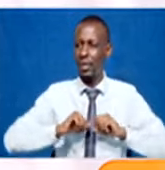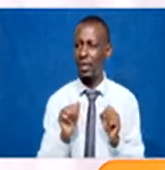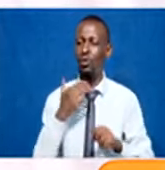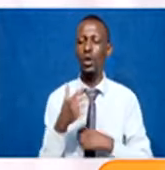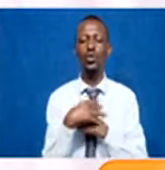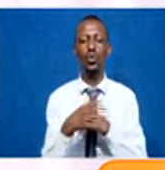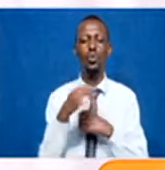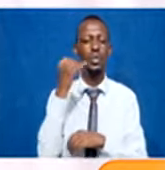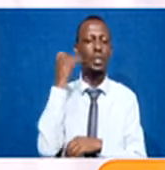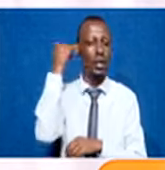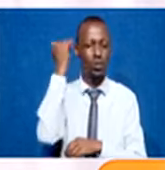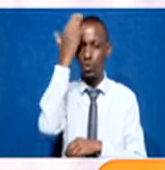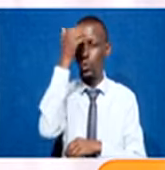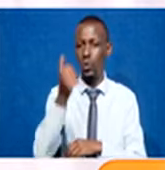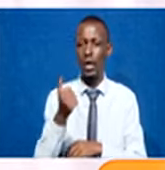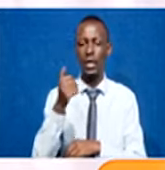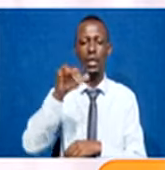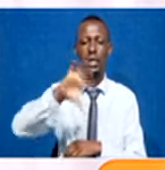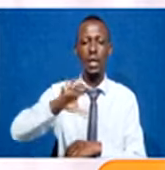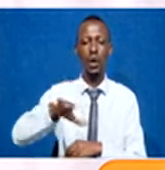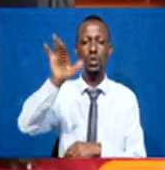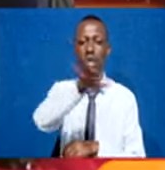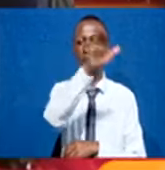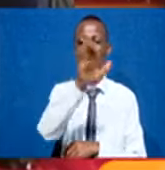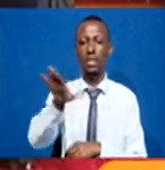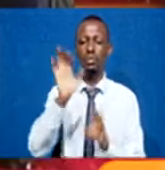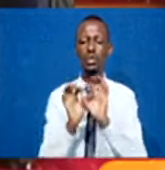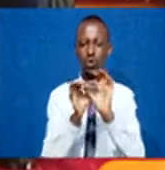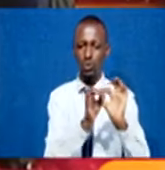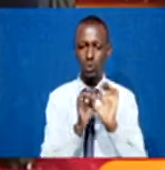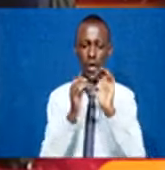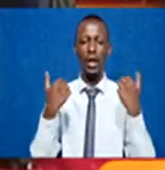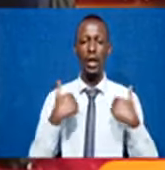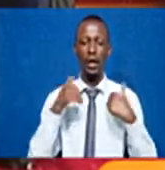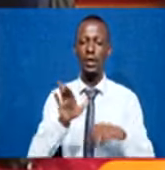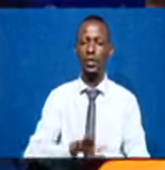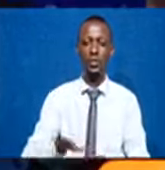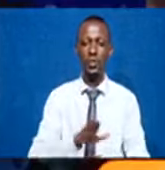because of how the county assembly is united here in Nakuru.